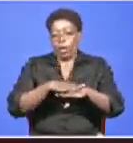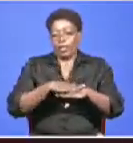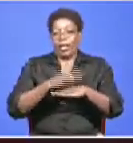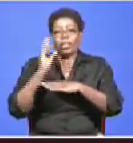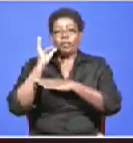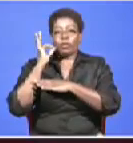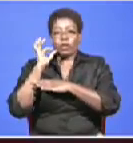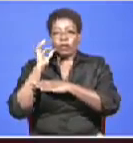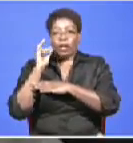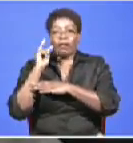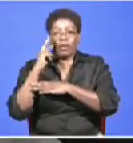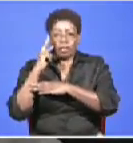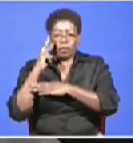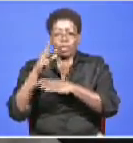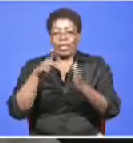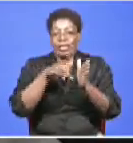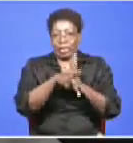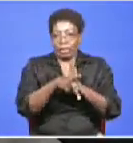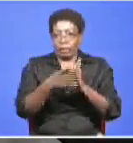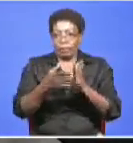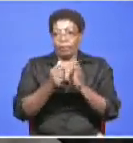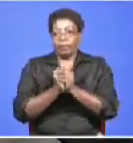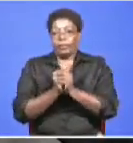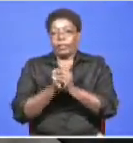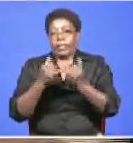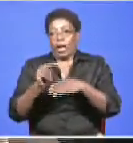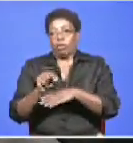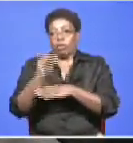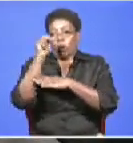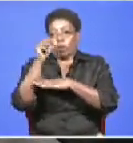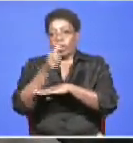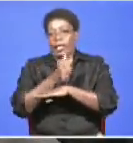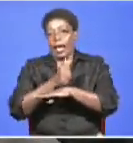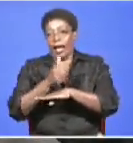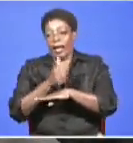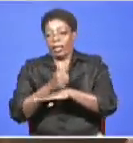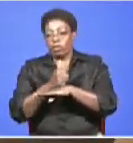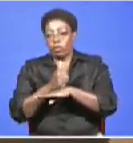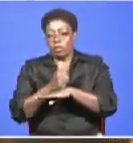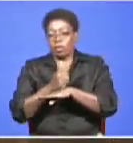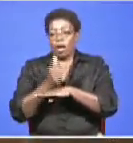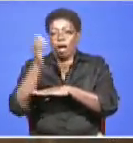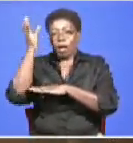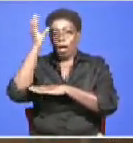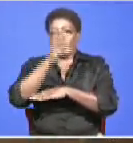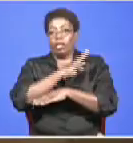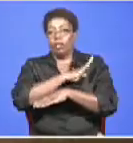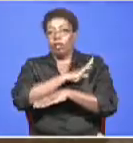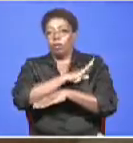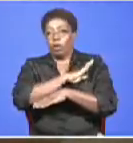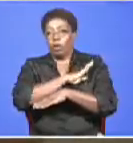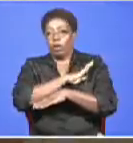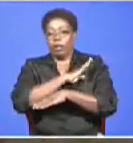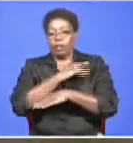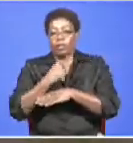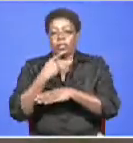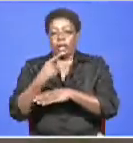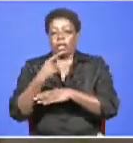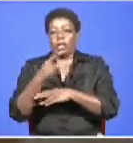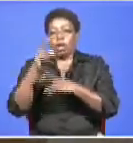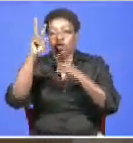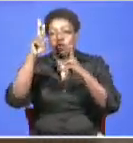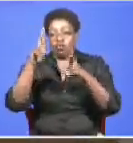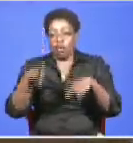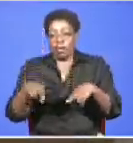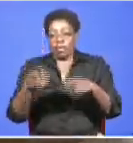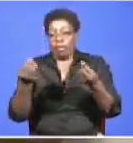A passionate plea from the Member of Parliament for North Andros and the Barry Islands constituency, Carlton Boleg, who assured residents that there have